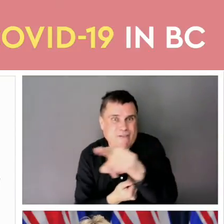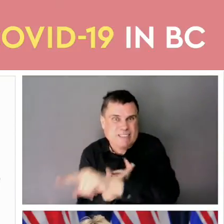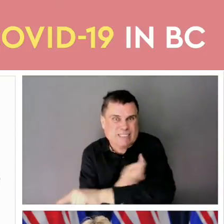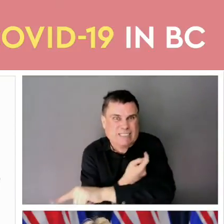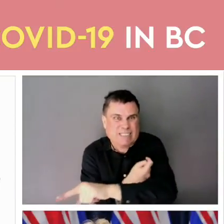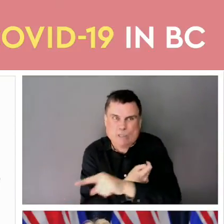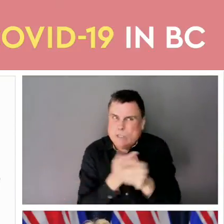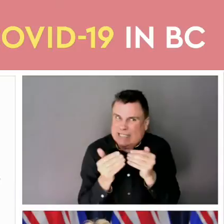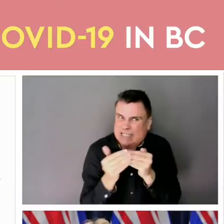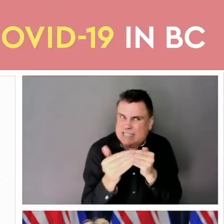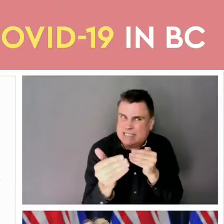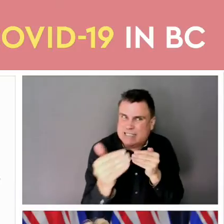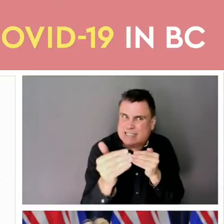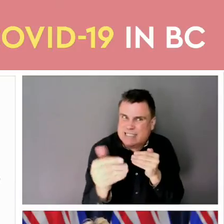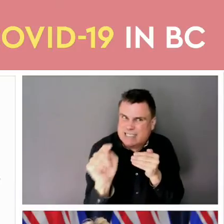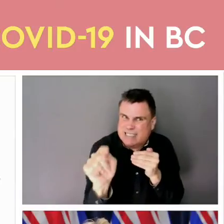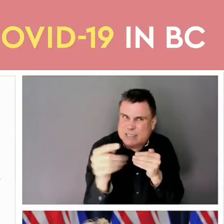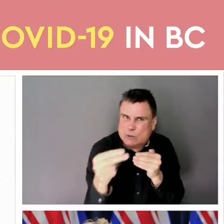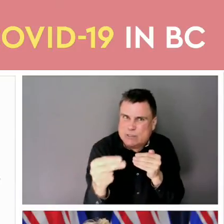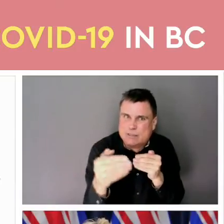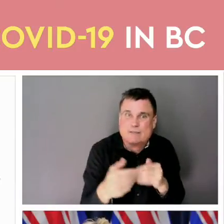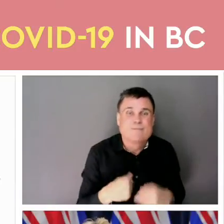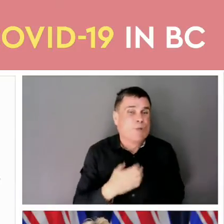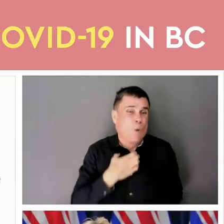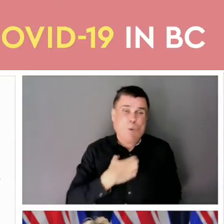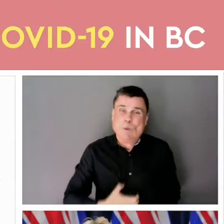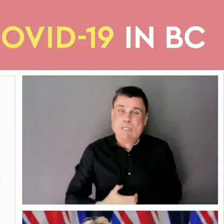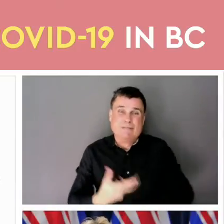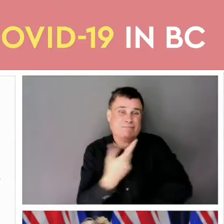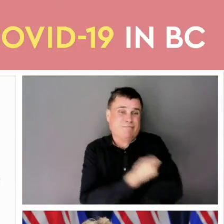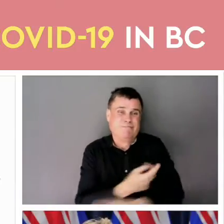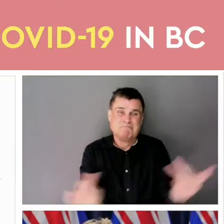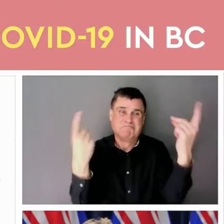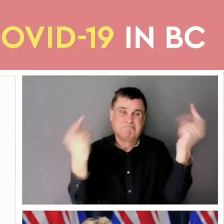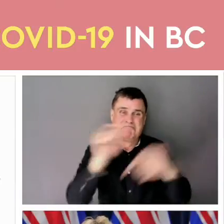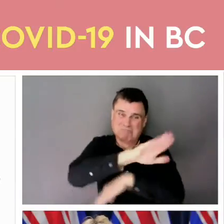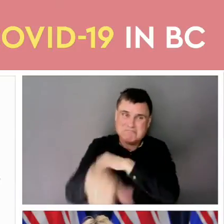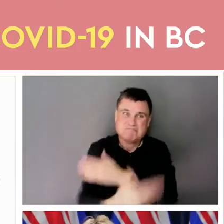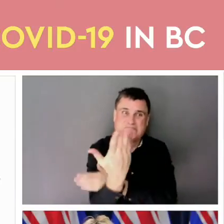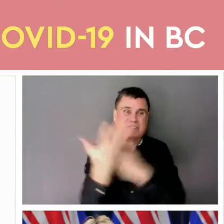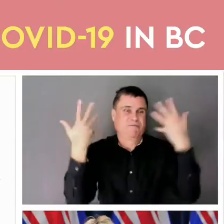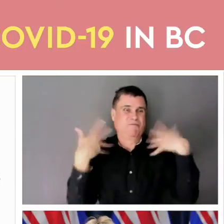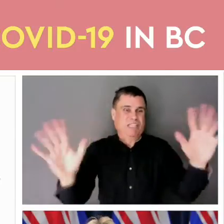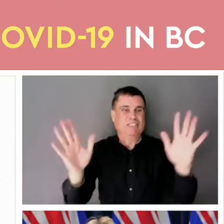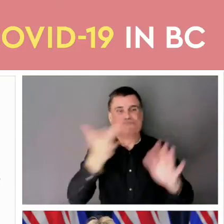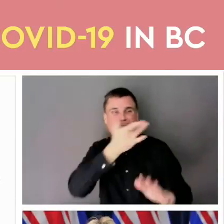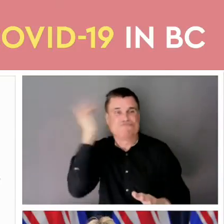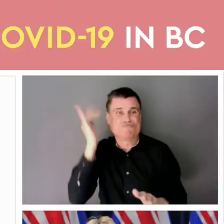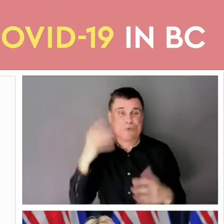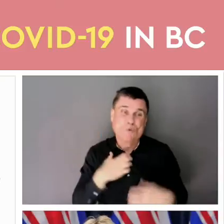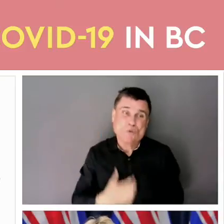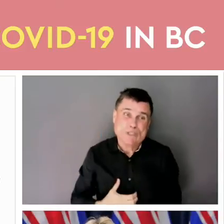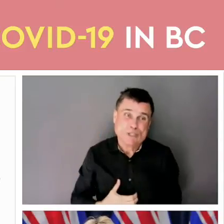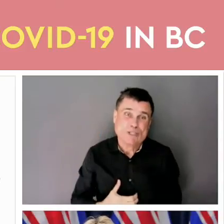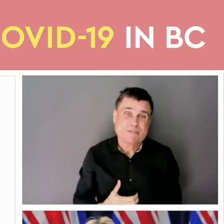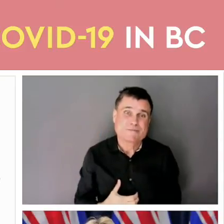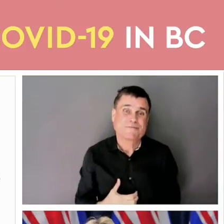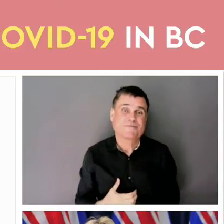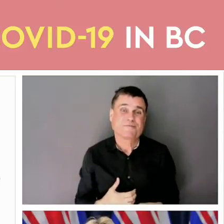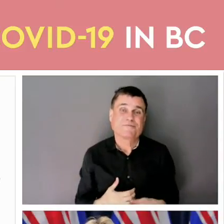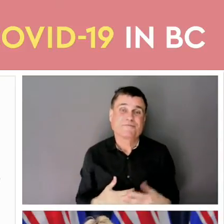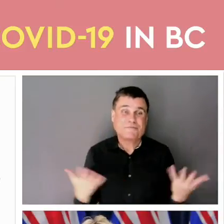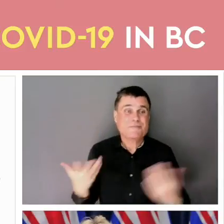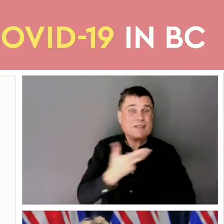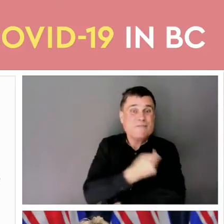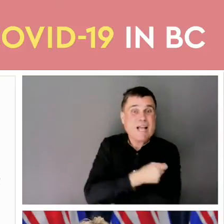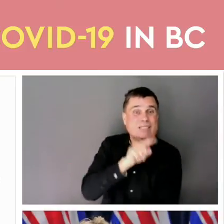happening instantaneously. But the reality is that the vaccines that are available around the world are in limited